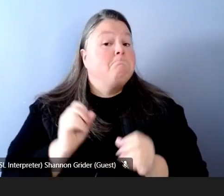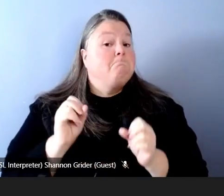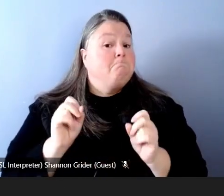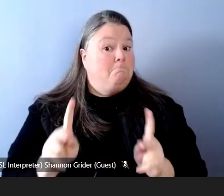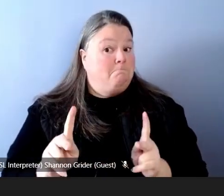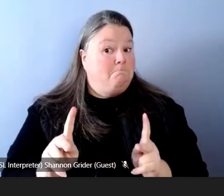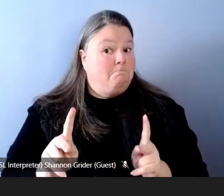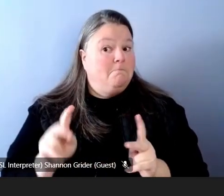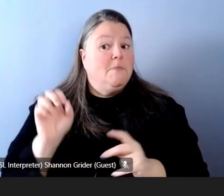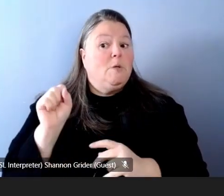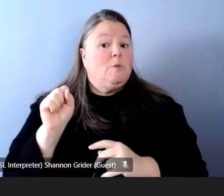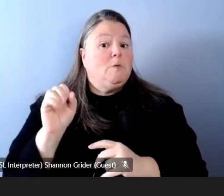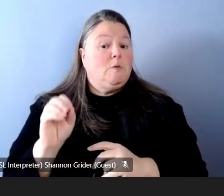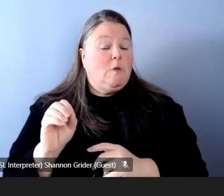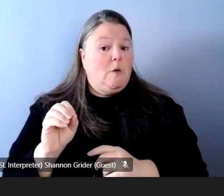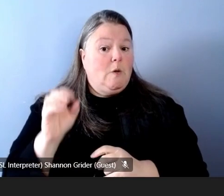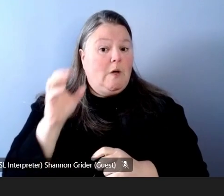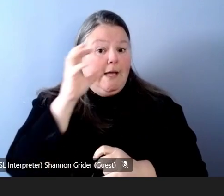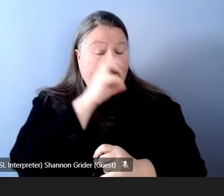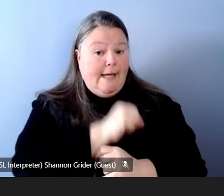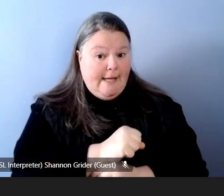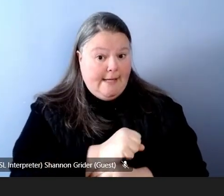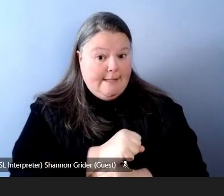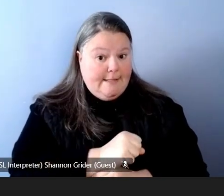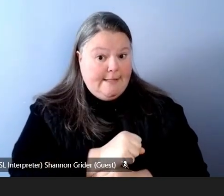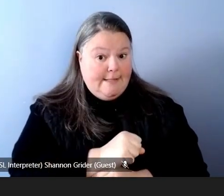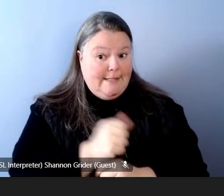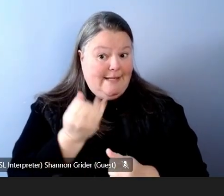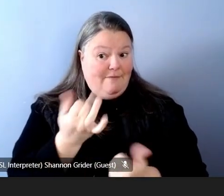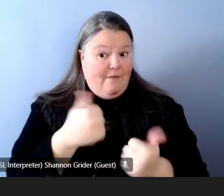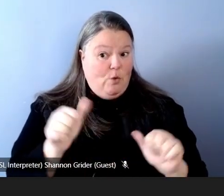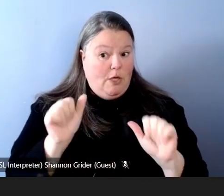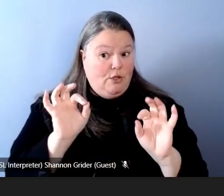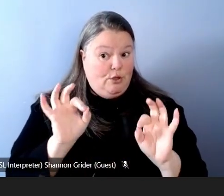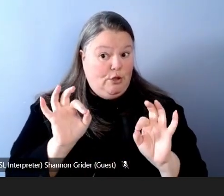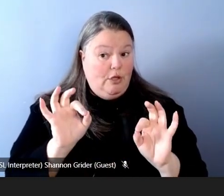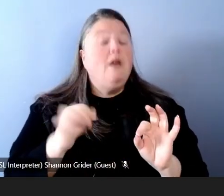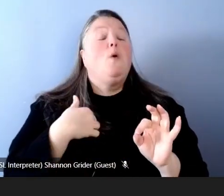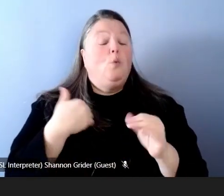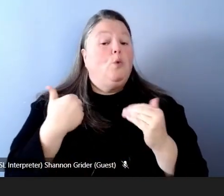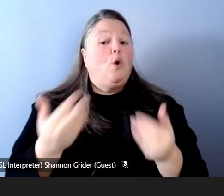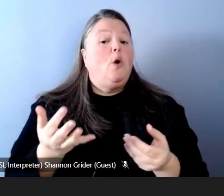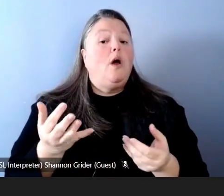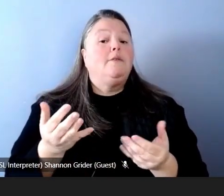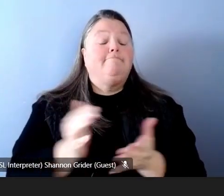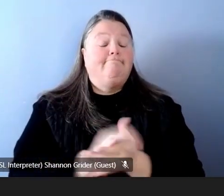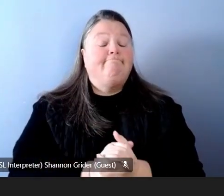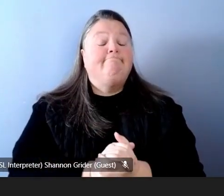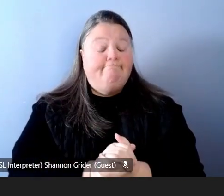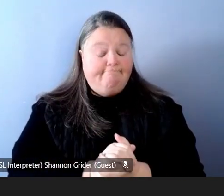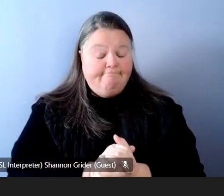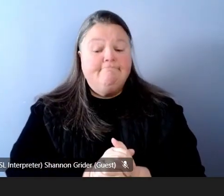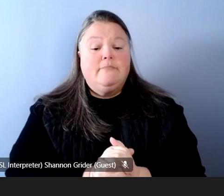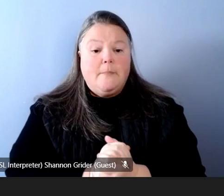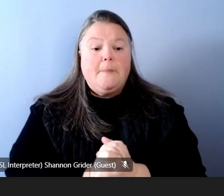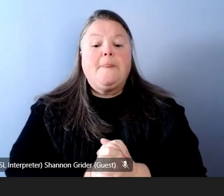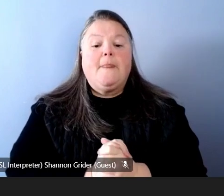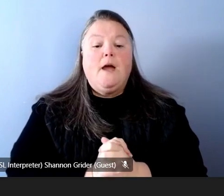So I guess, if everybody's good, I guess we can move on.